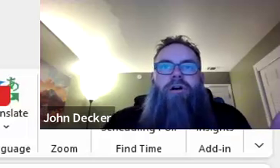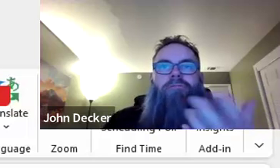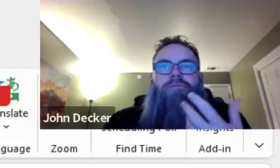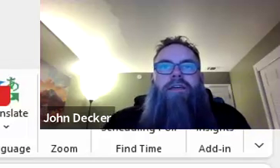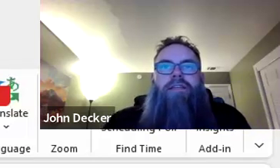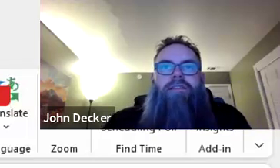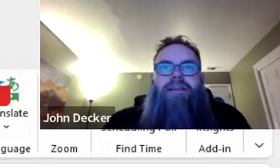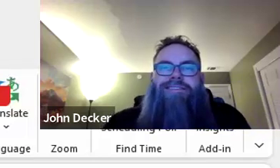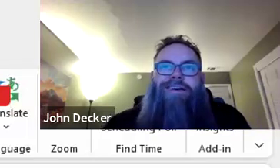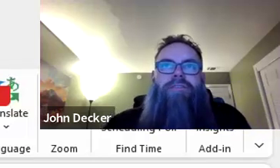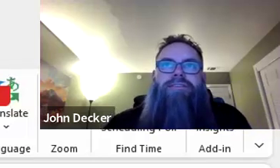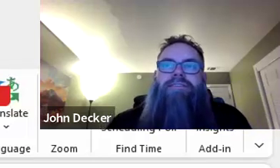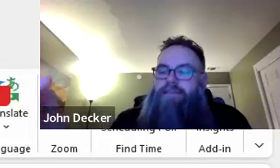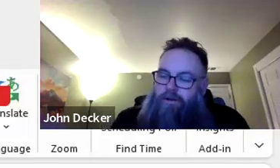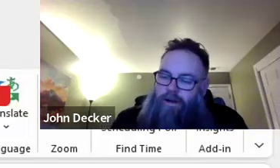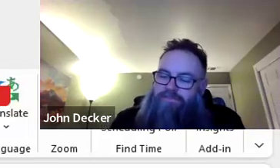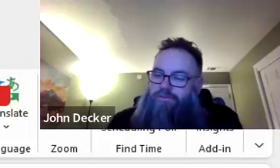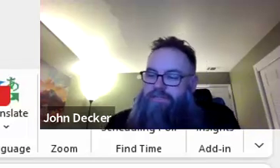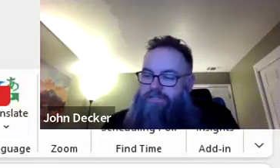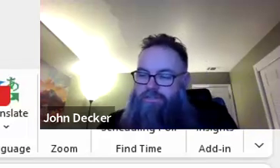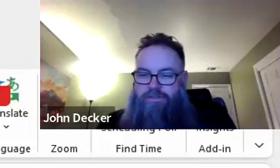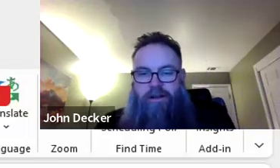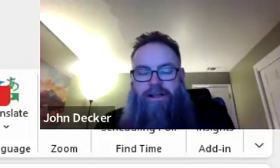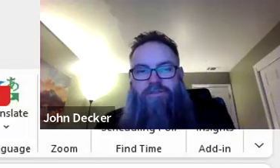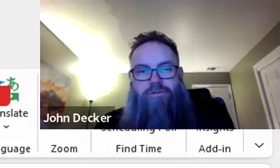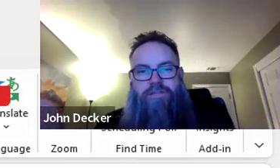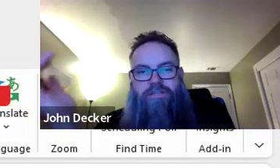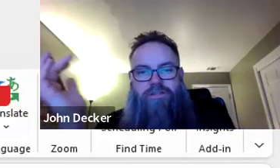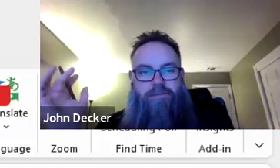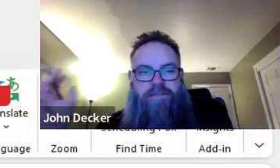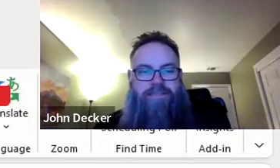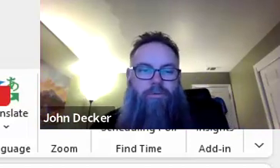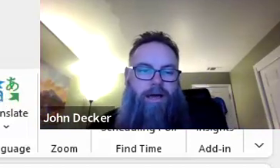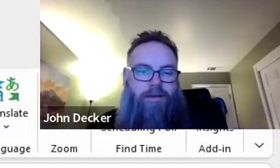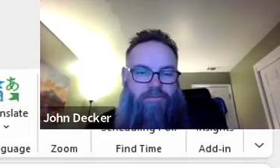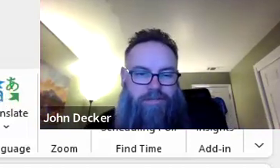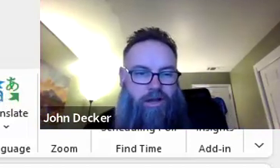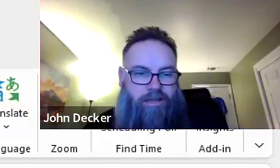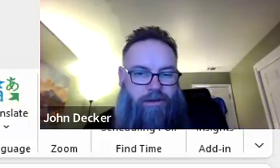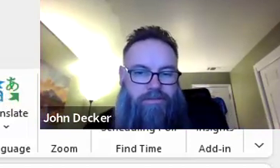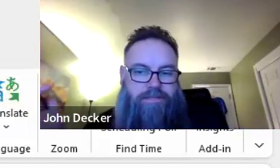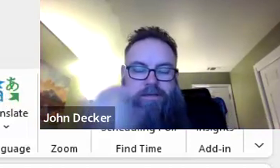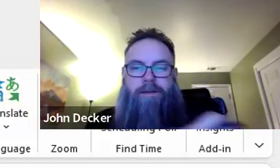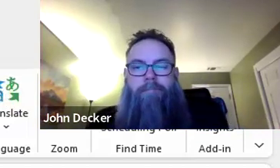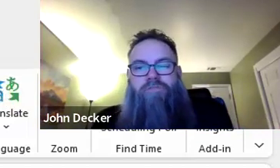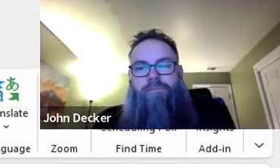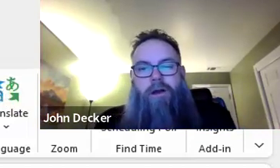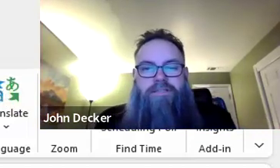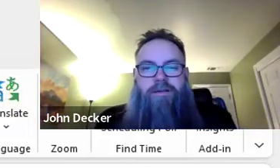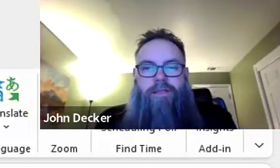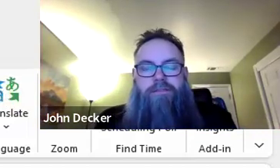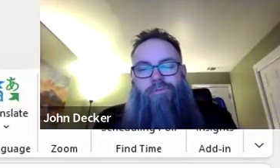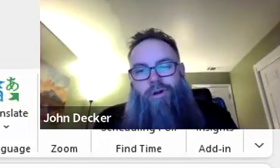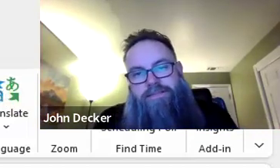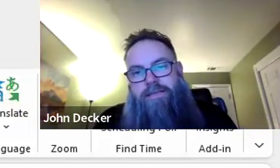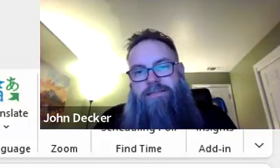things pretty well before I get into the next step. This is standardized vendorization. So standardized vendorization is coming statewide. We've been talking about this. The department